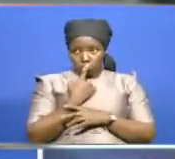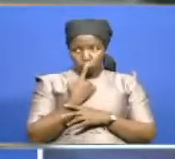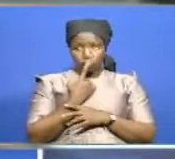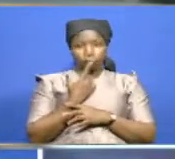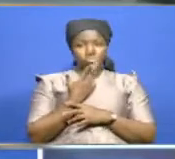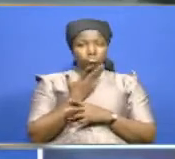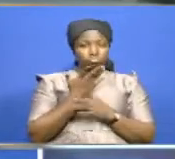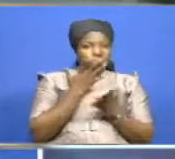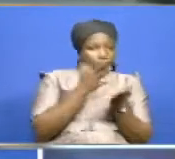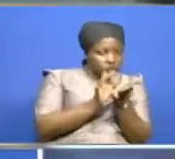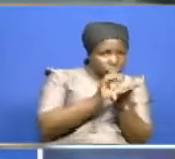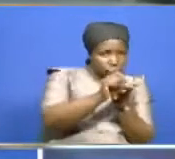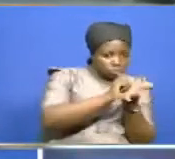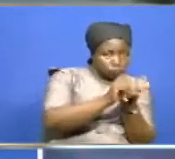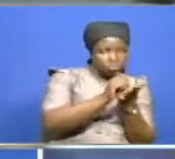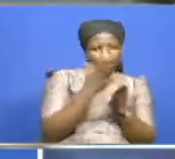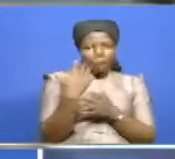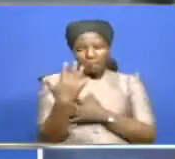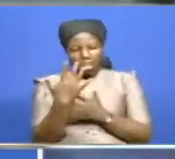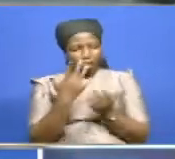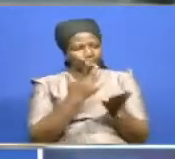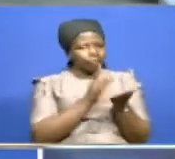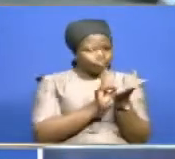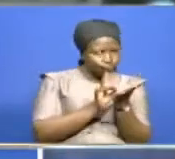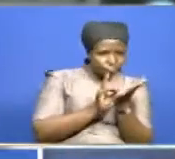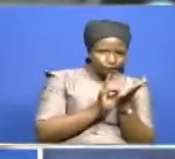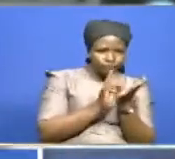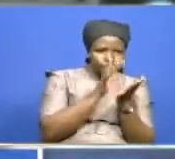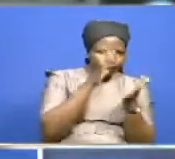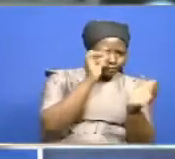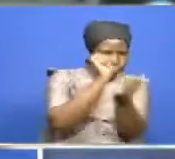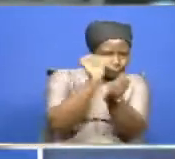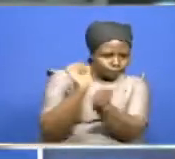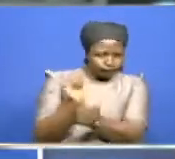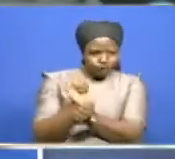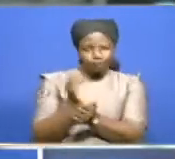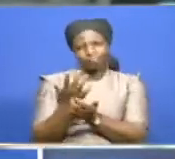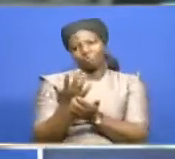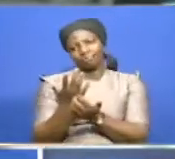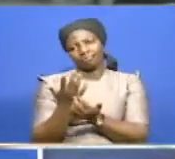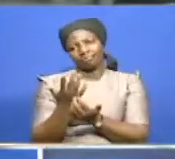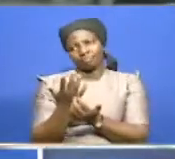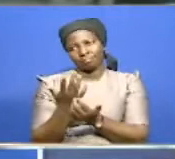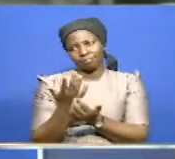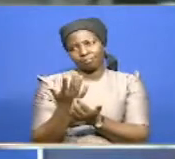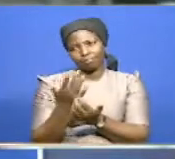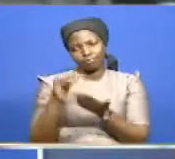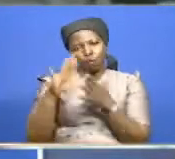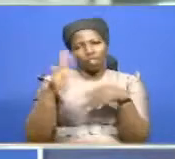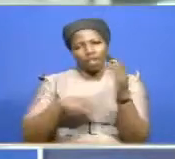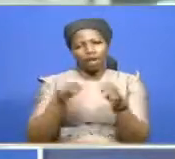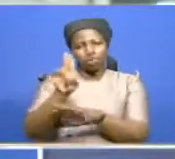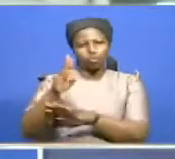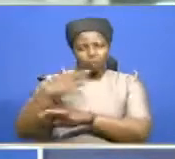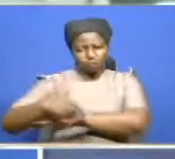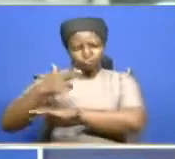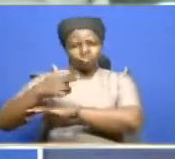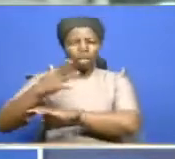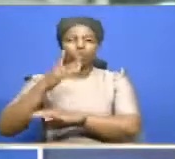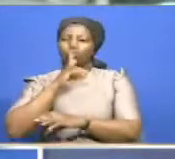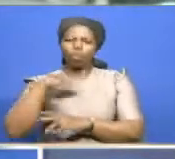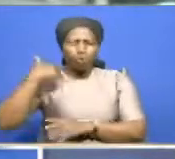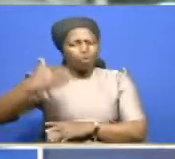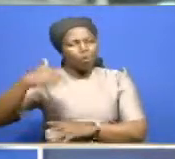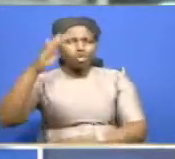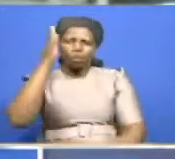more than you can bring them down with a sword or a firearm. So always know what to